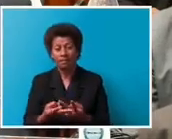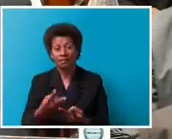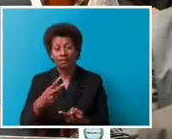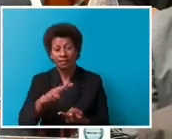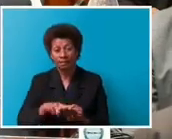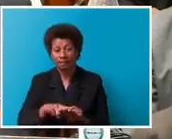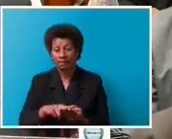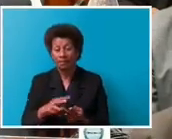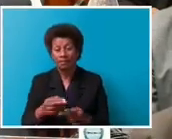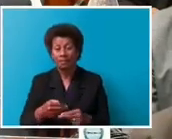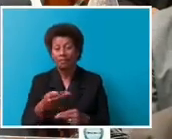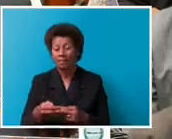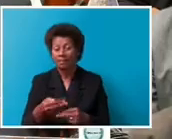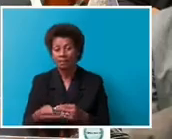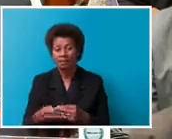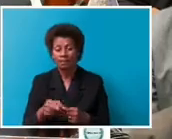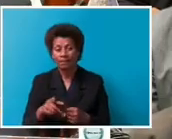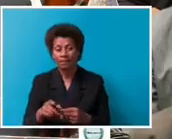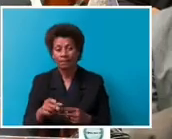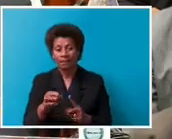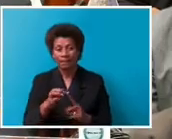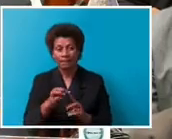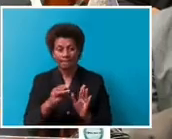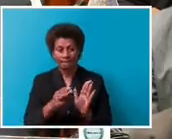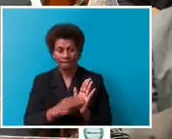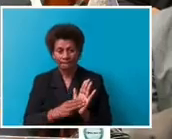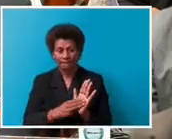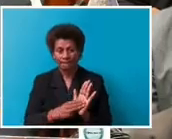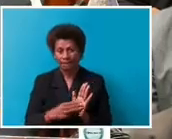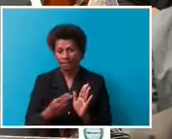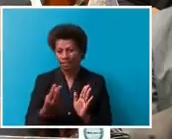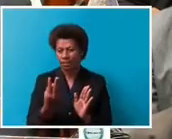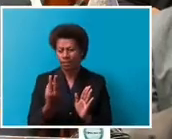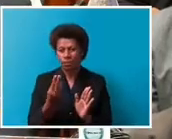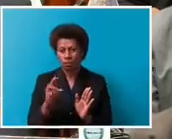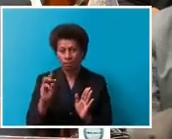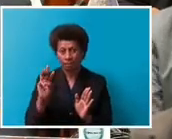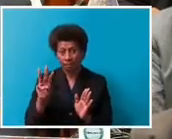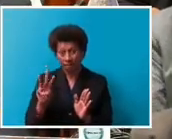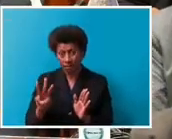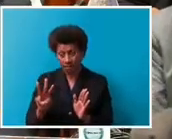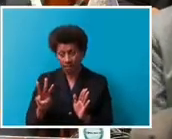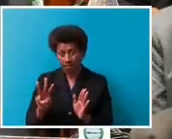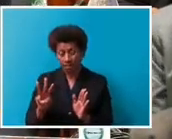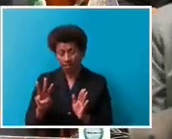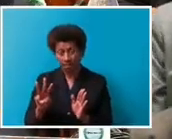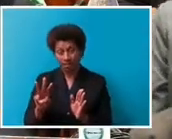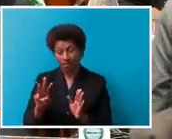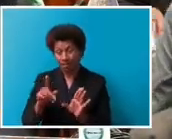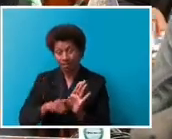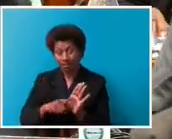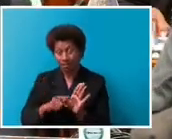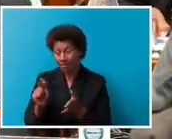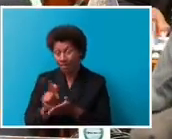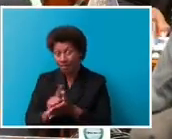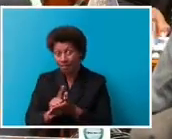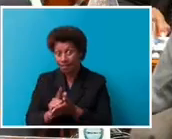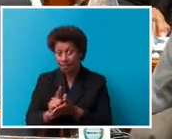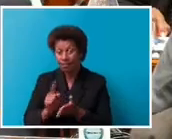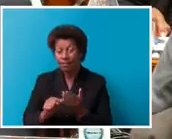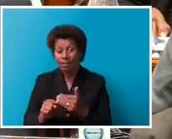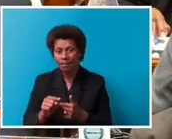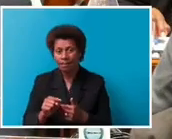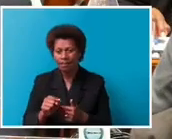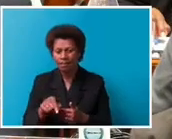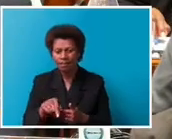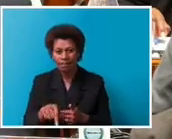PM, retained 23 years later to be elected as the nation's leader. It's quite remarkable,